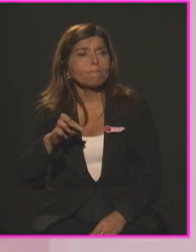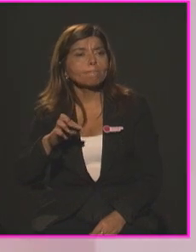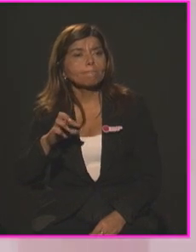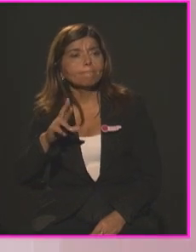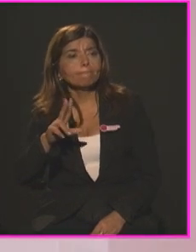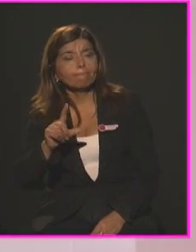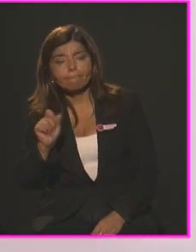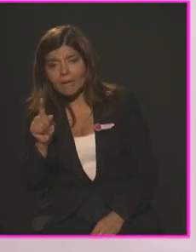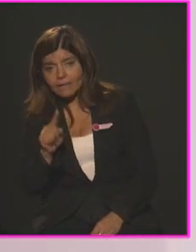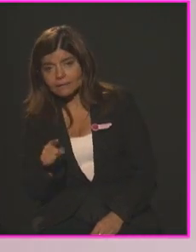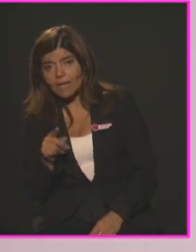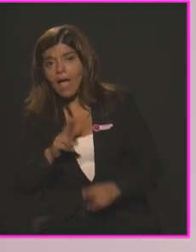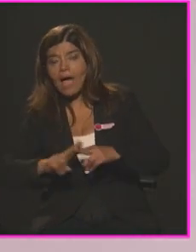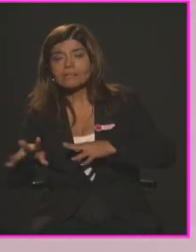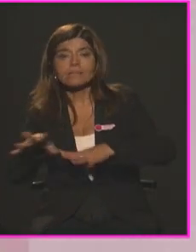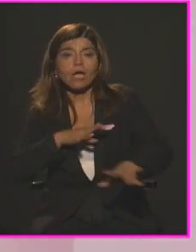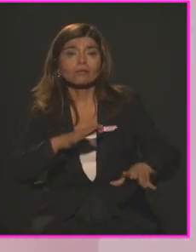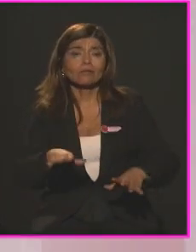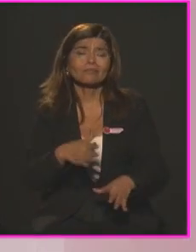like tracking waste,